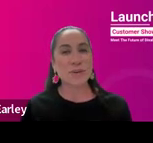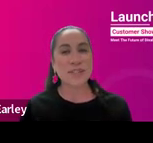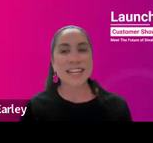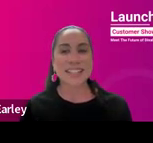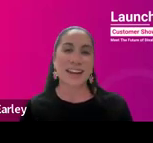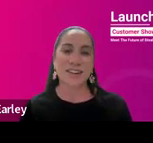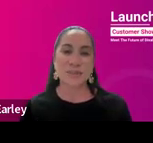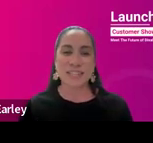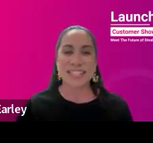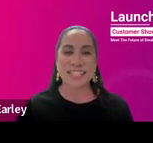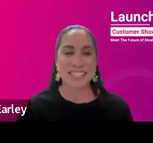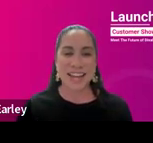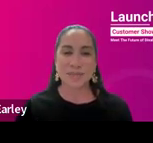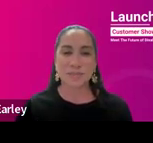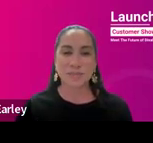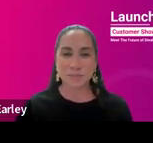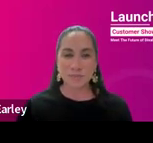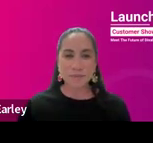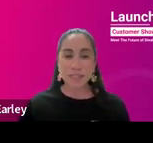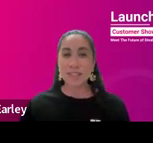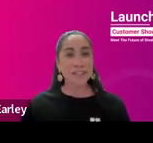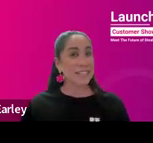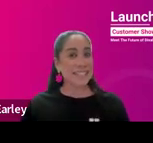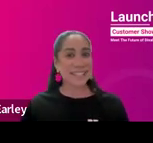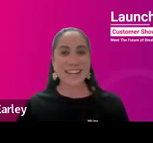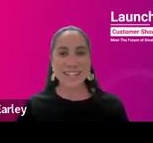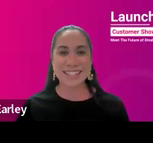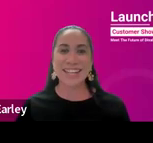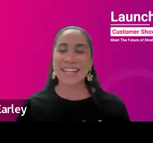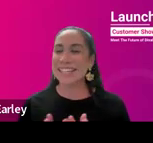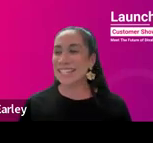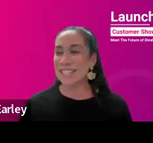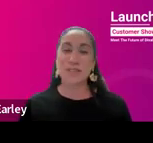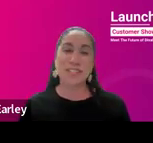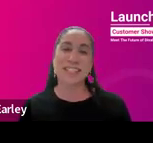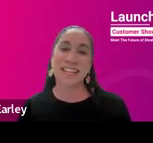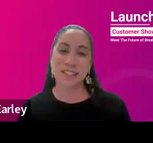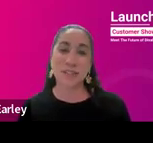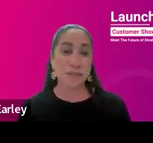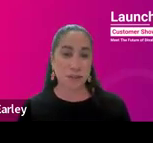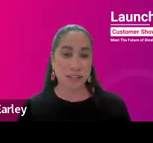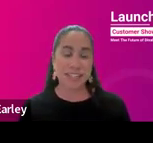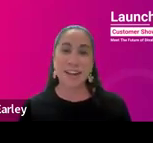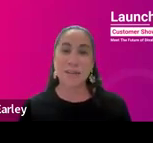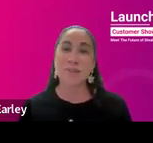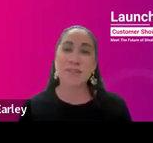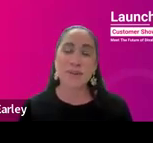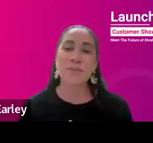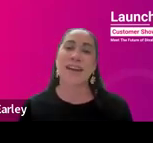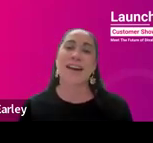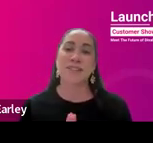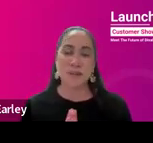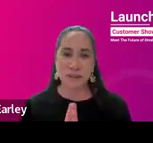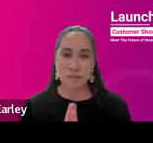your support and encouragement in the chat. So let's get started. In this first section of 3, I'm